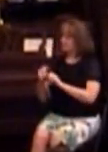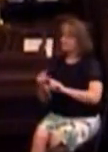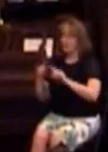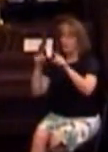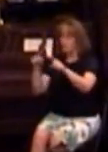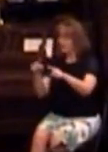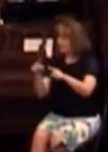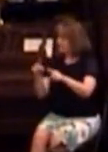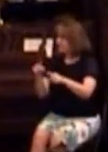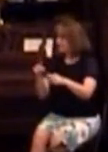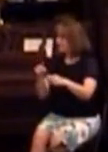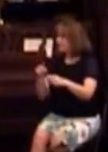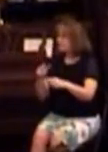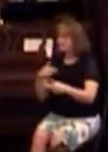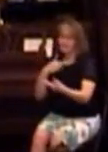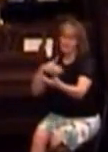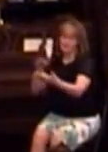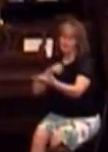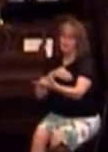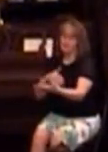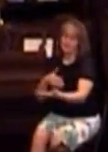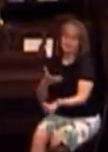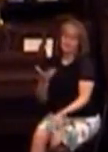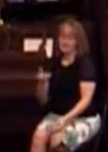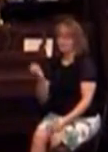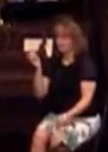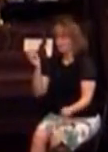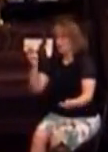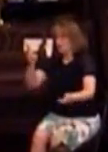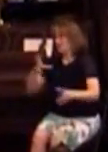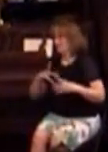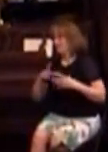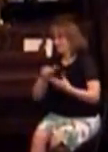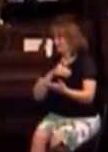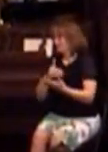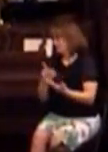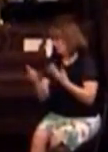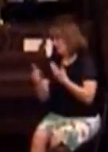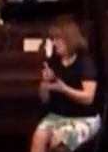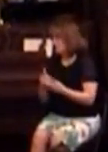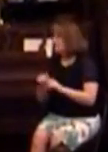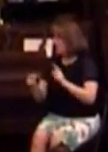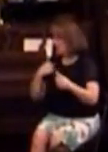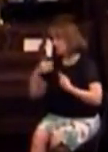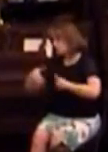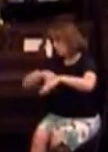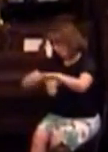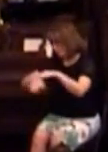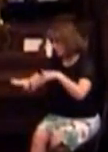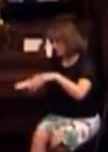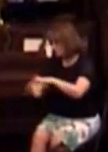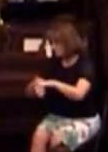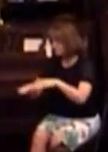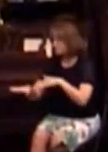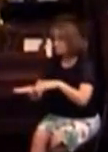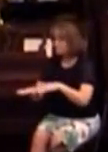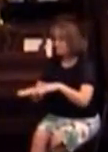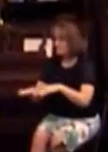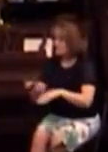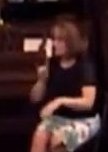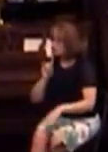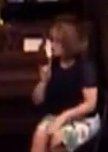whatever, I was taking a walk. And as I took a walk, I was really thinking about a